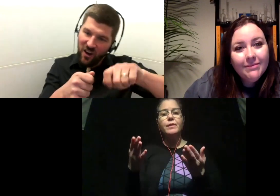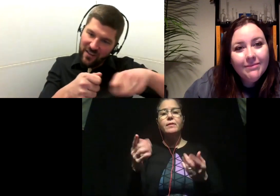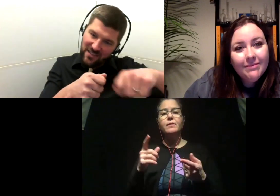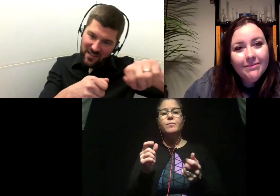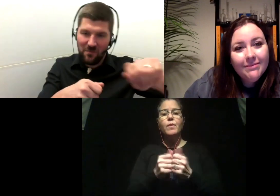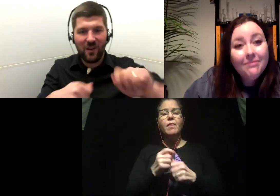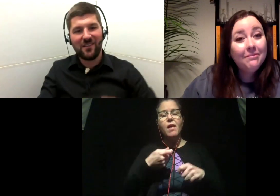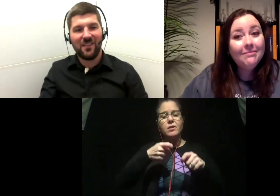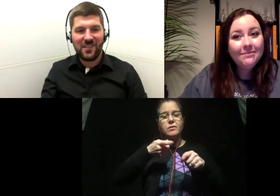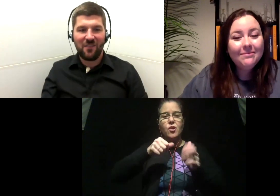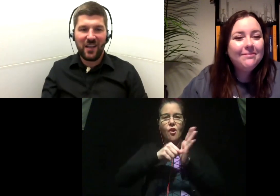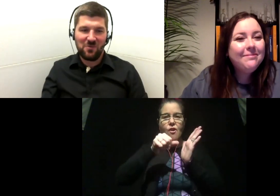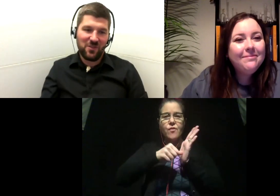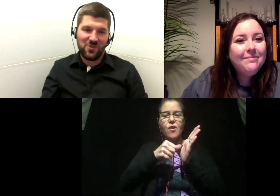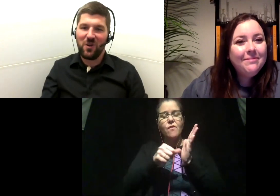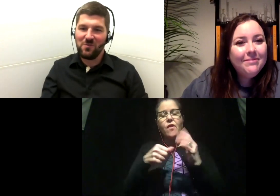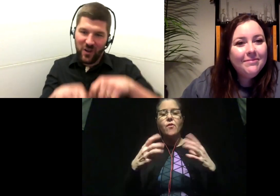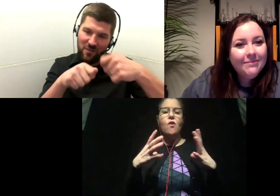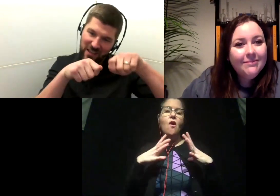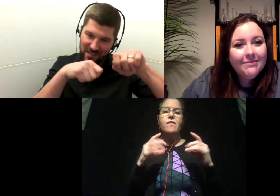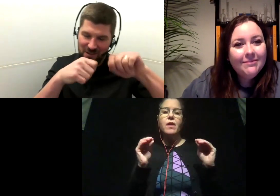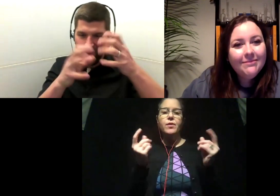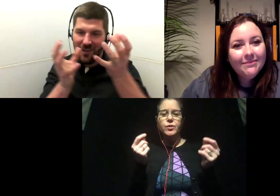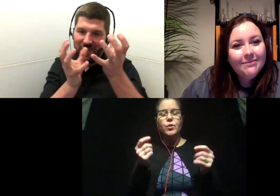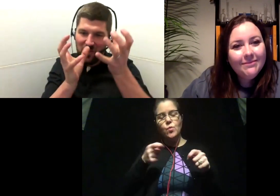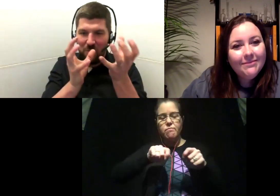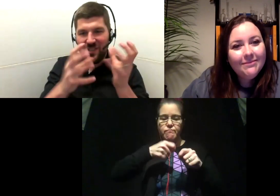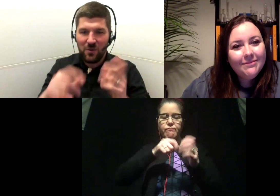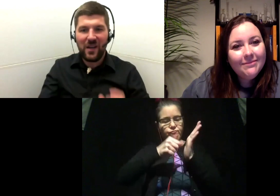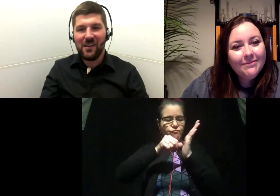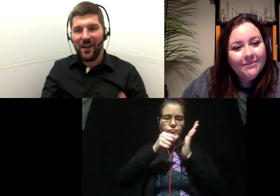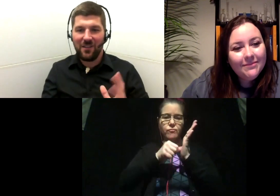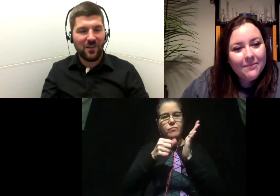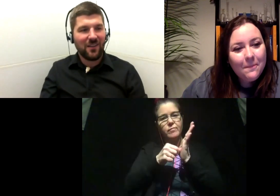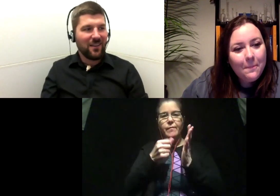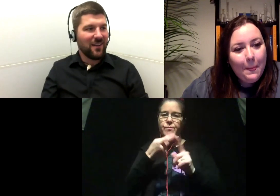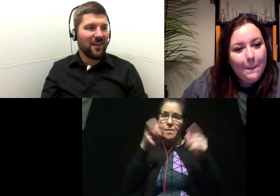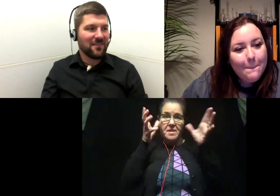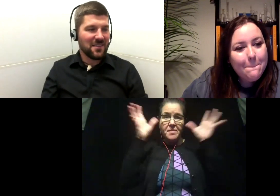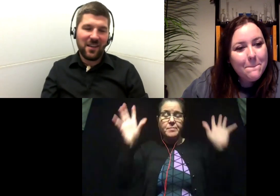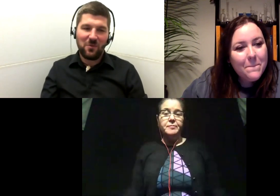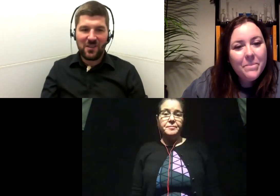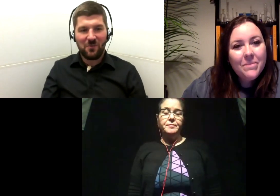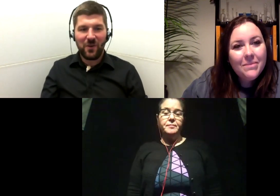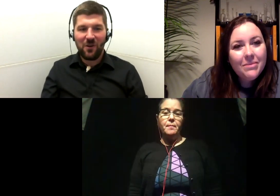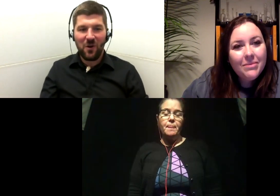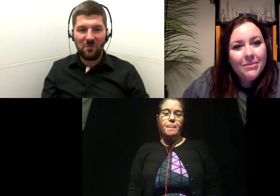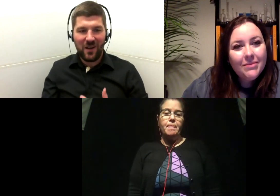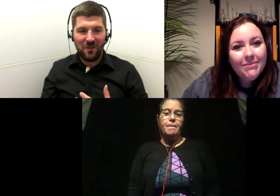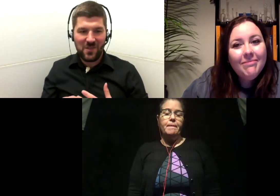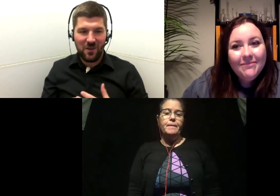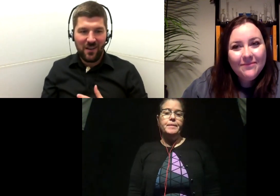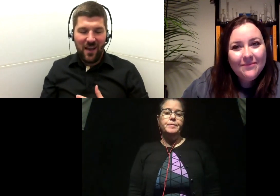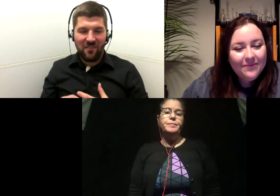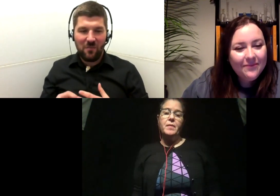done carvings in them on these off days when there's storms. We'll carve things into a piece of a reindeer antler to take with us when we go